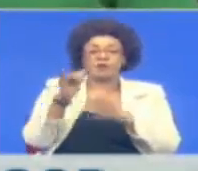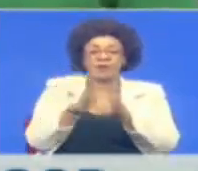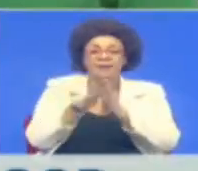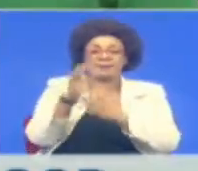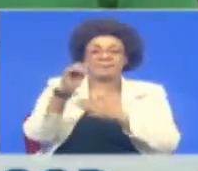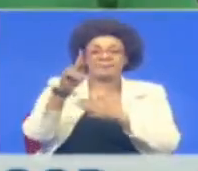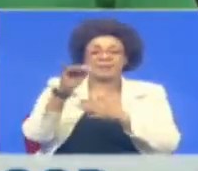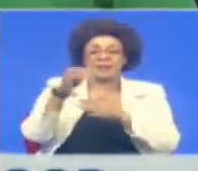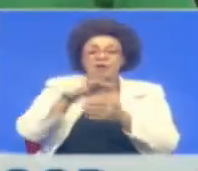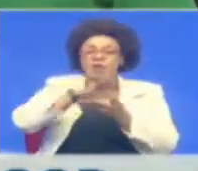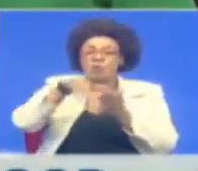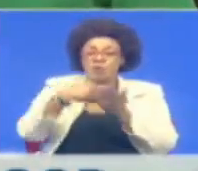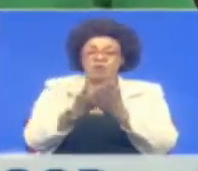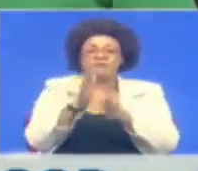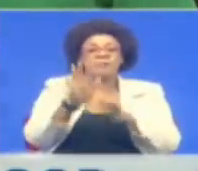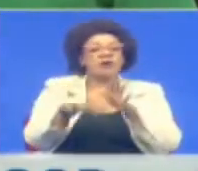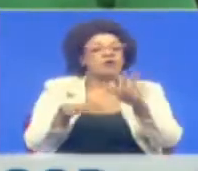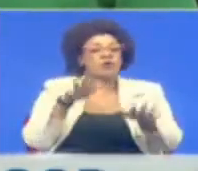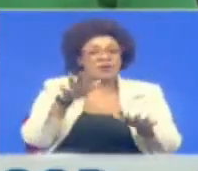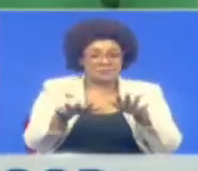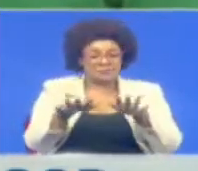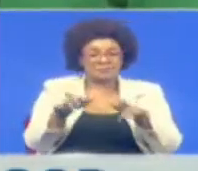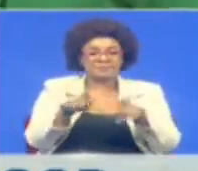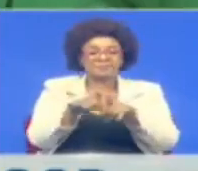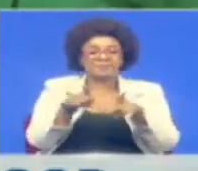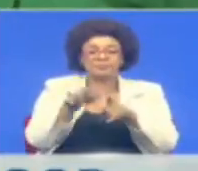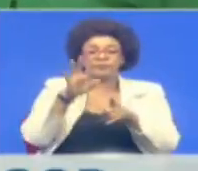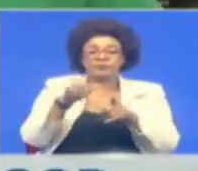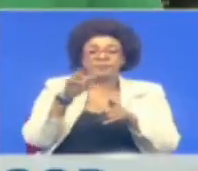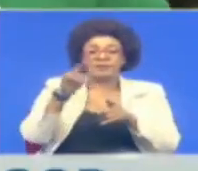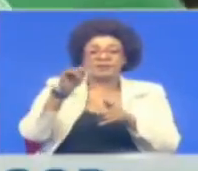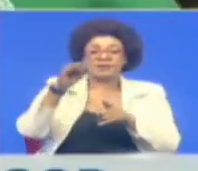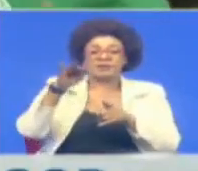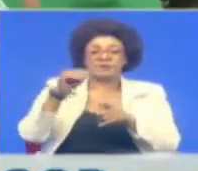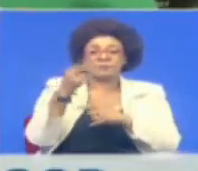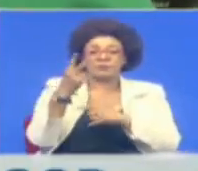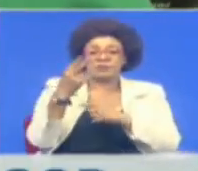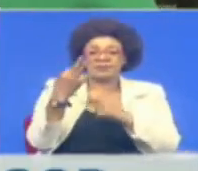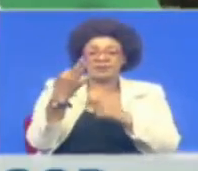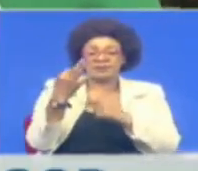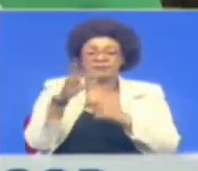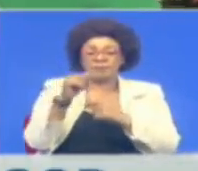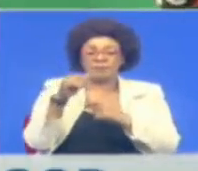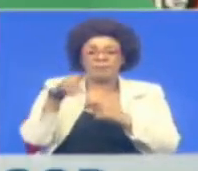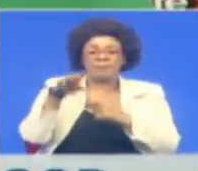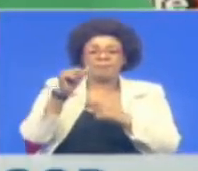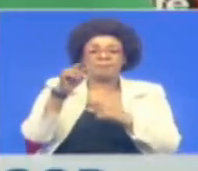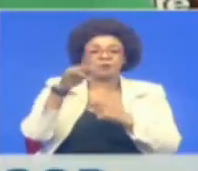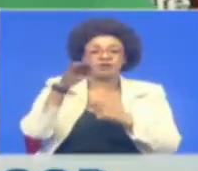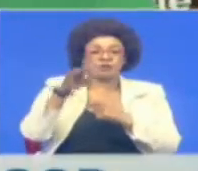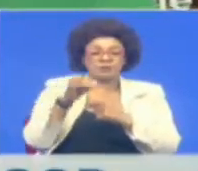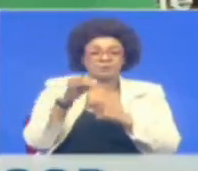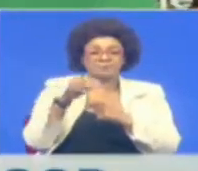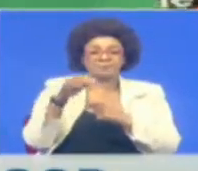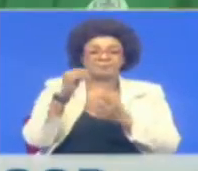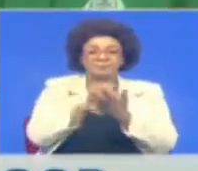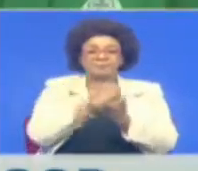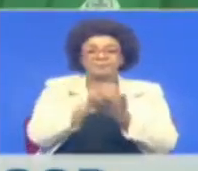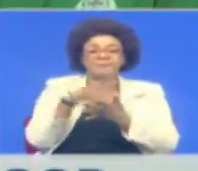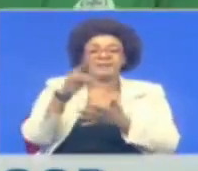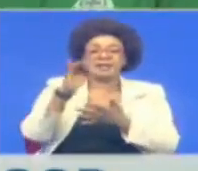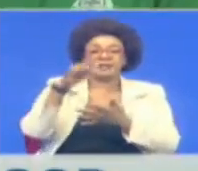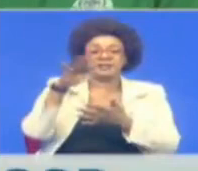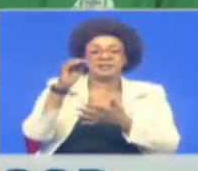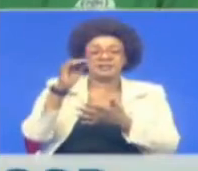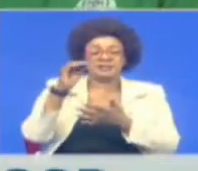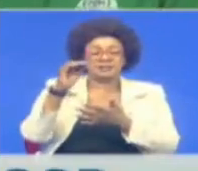both of Angola, Sertanese and also Famalicão under 23 of Portugal. Poster Rangers coach Sammy Pamzo Omolo has been